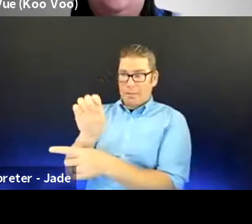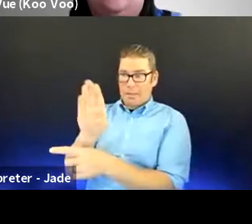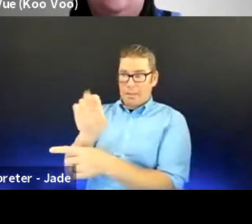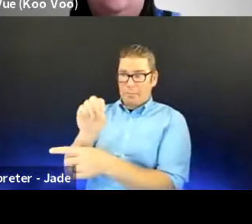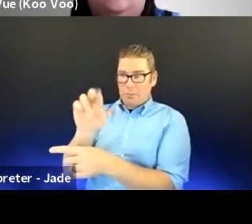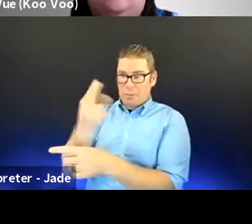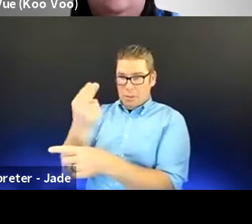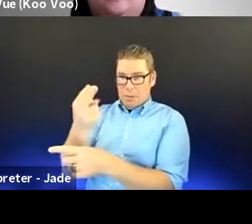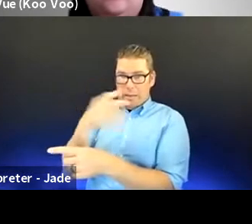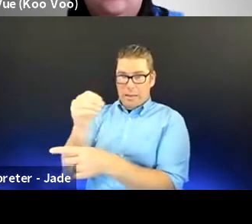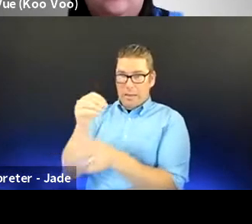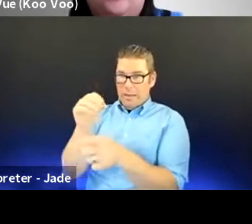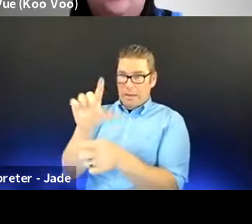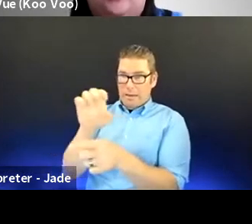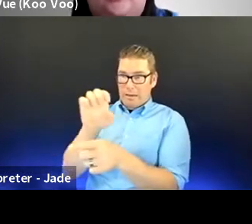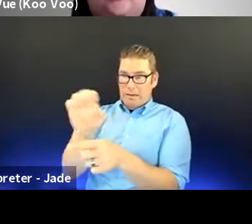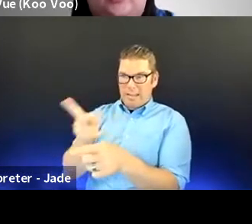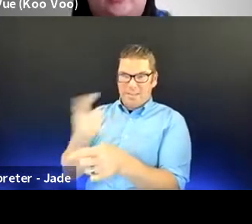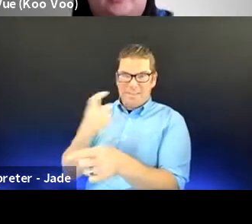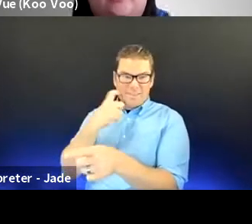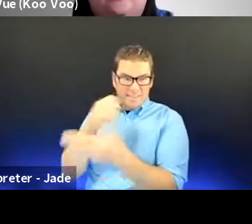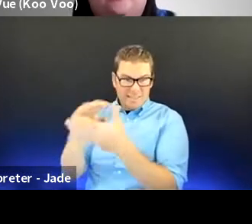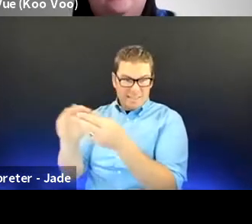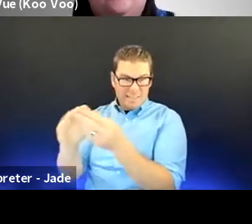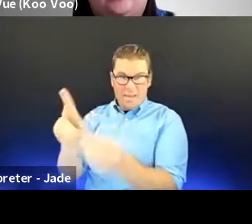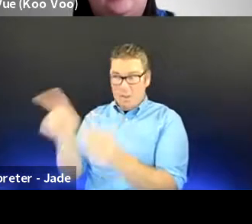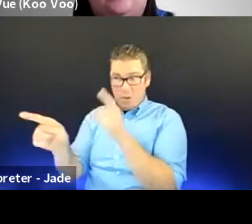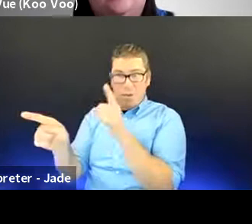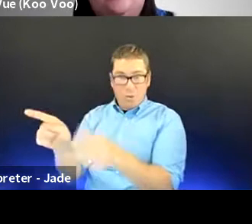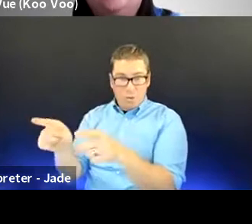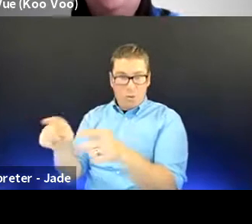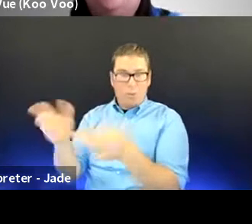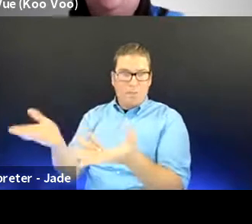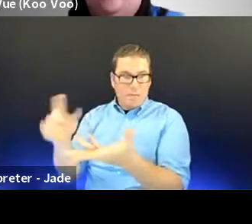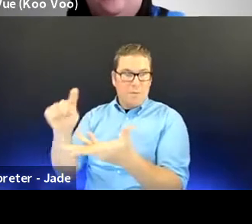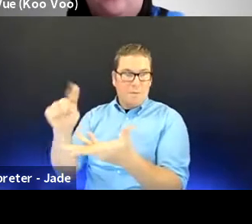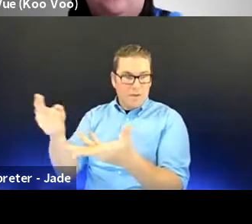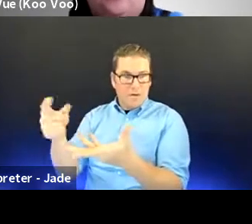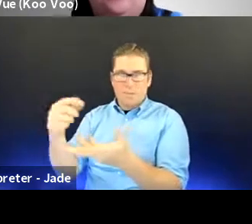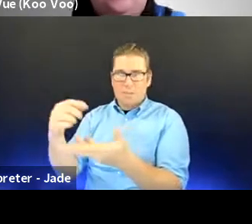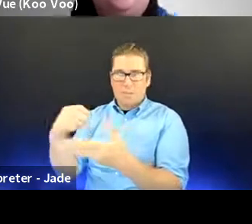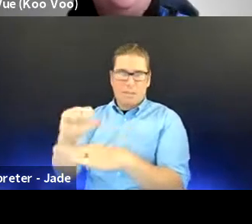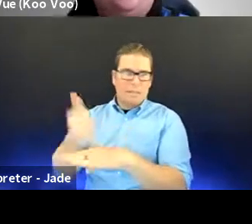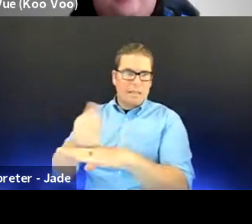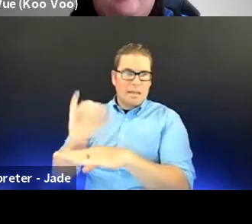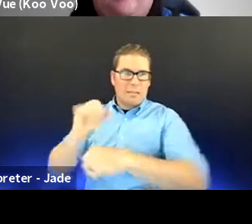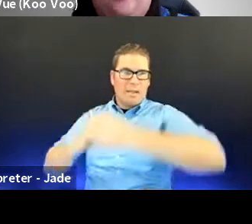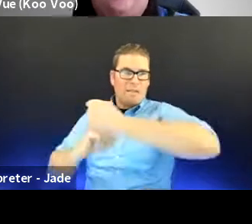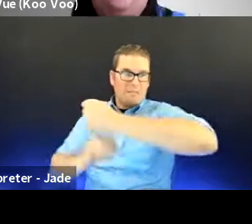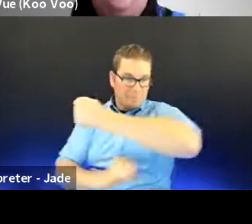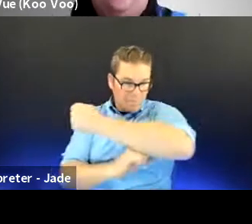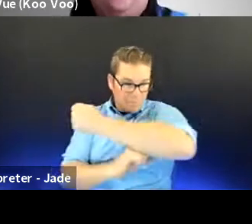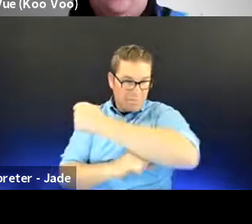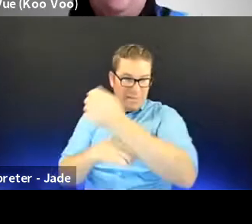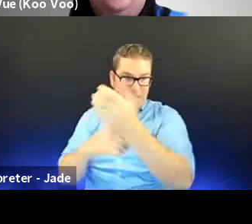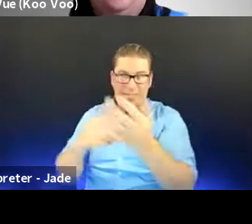So they were the individuals who were here first and they kind of created this foundation so that when I came in for, newbies like me, I